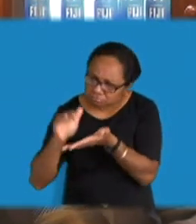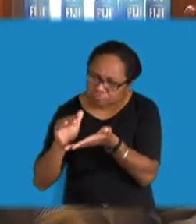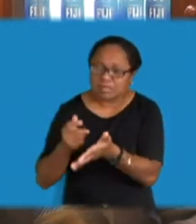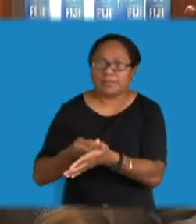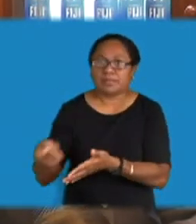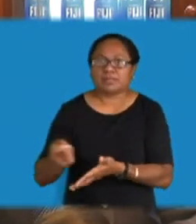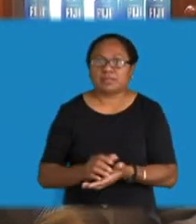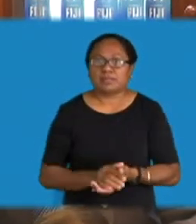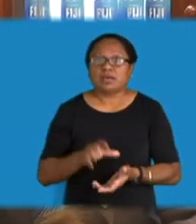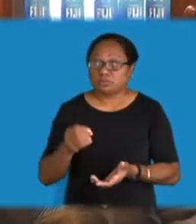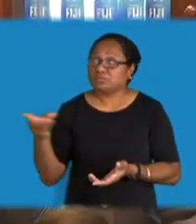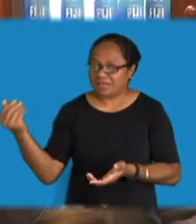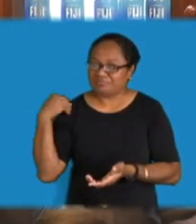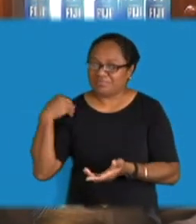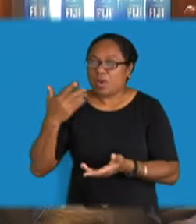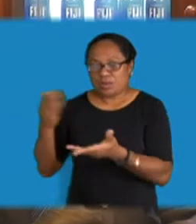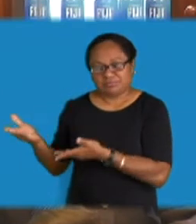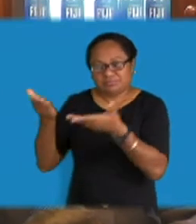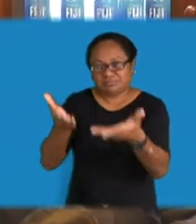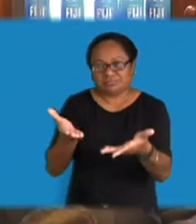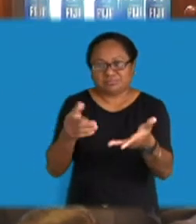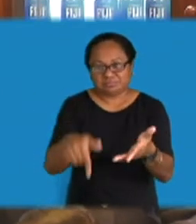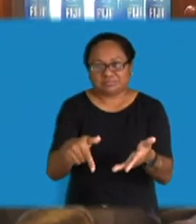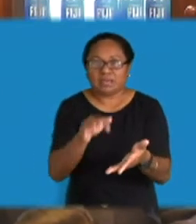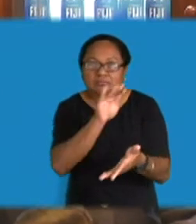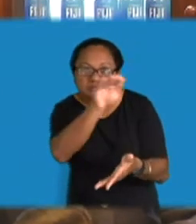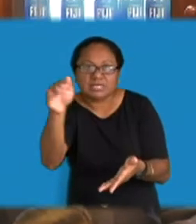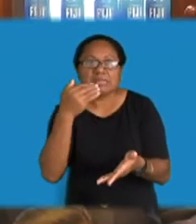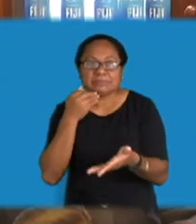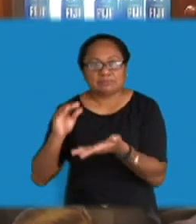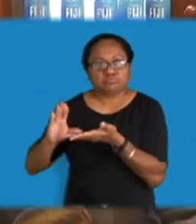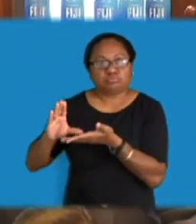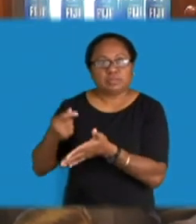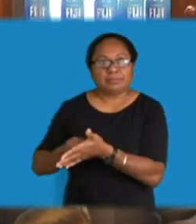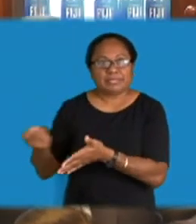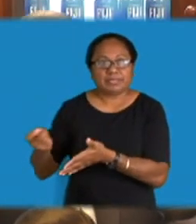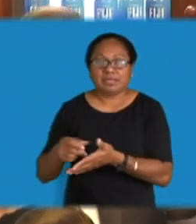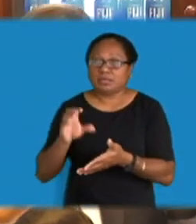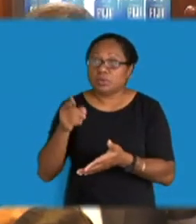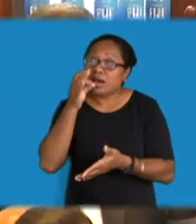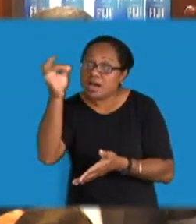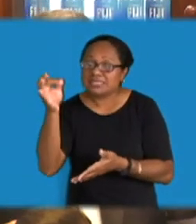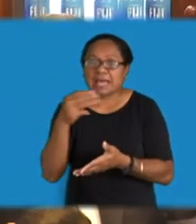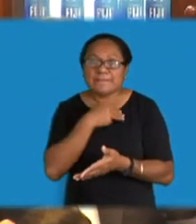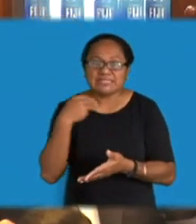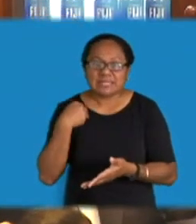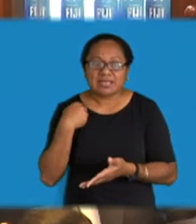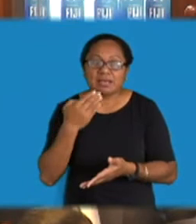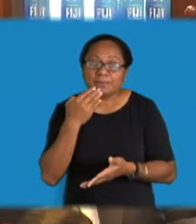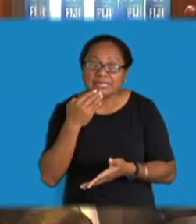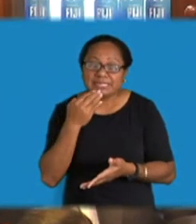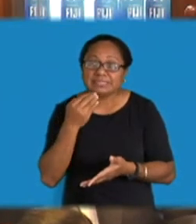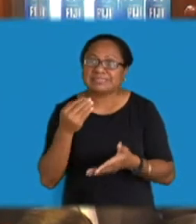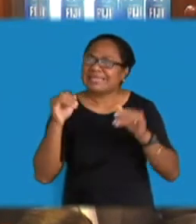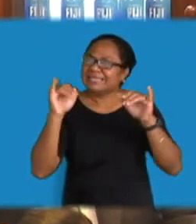of the petitions to be tabled in this House. I urge the Honourable Minister to keep a close eye on the issues. Hotels like